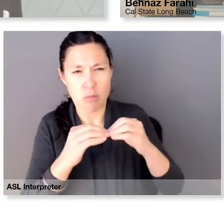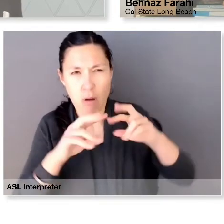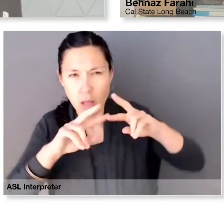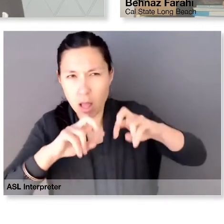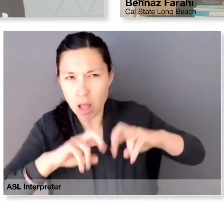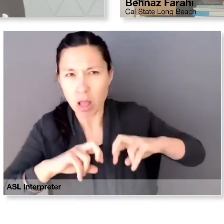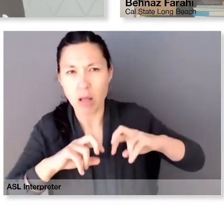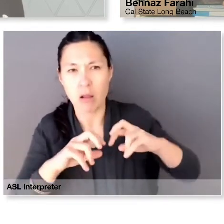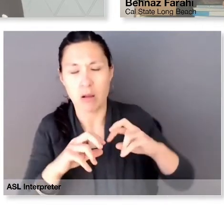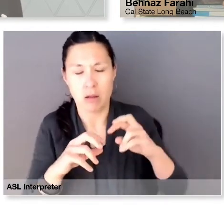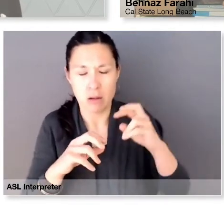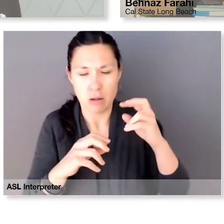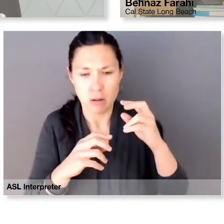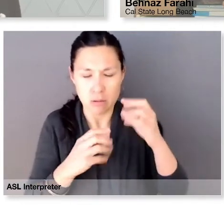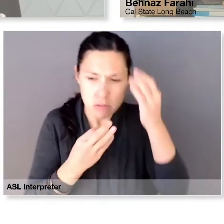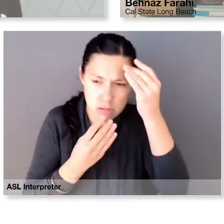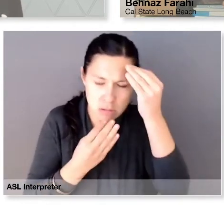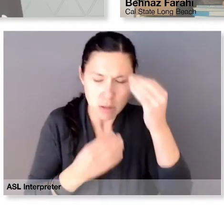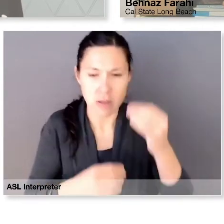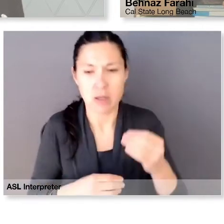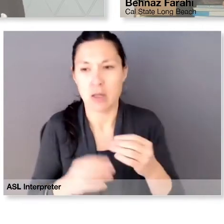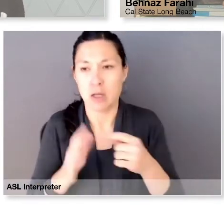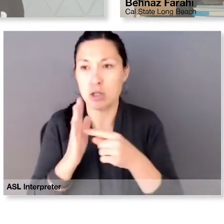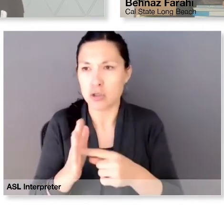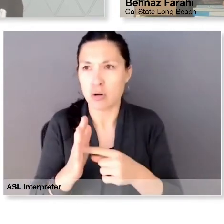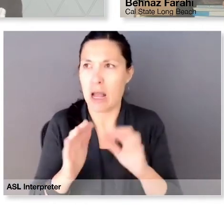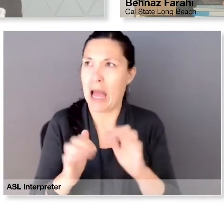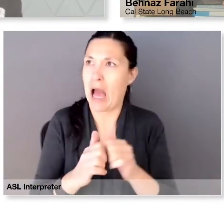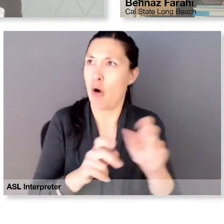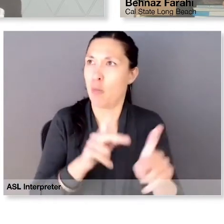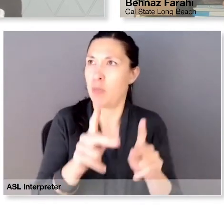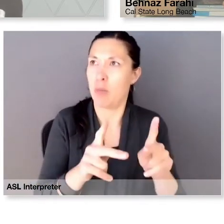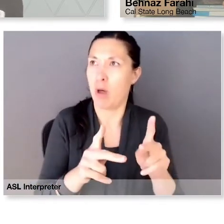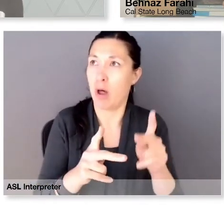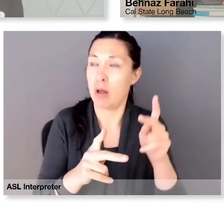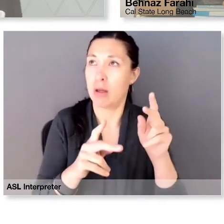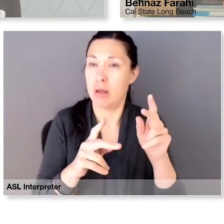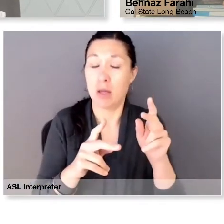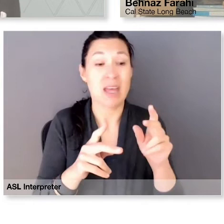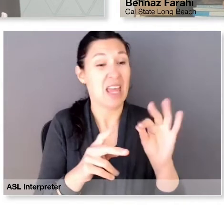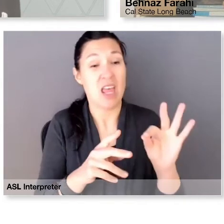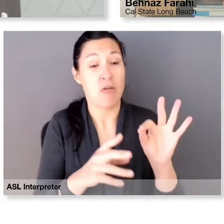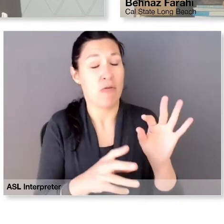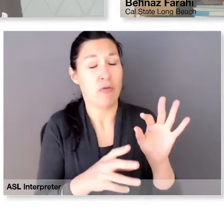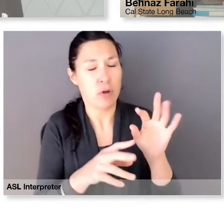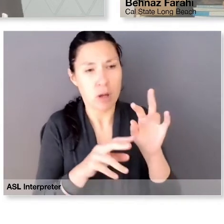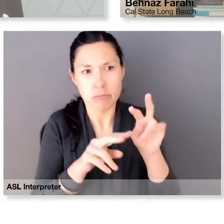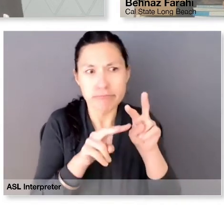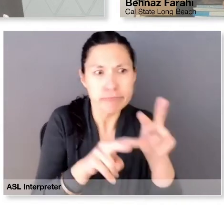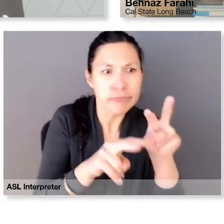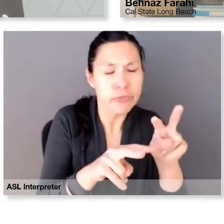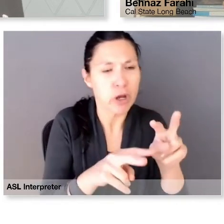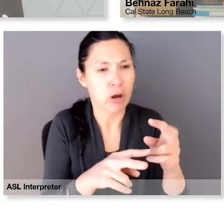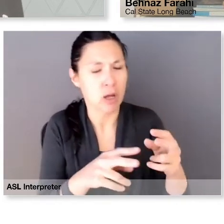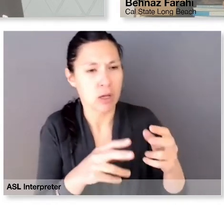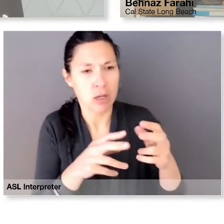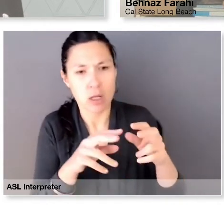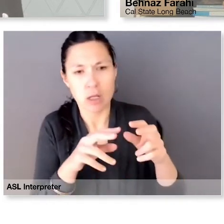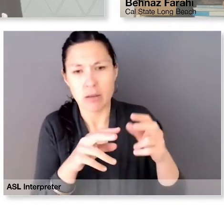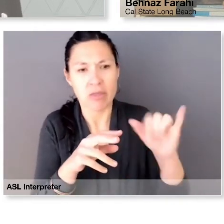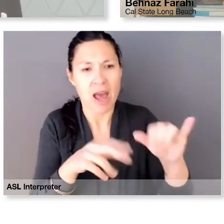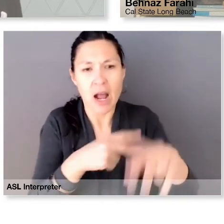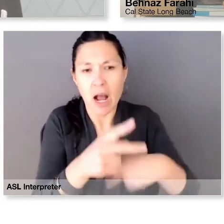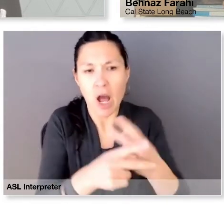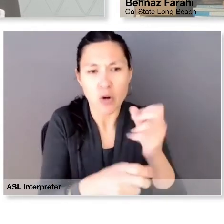can demonstrate that people think critically after engaging with this work, or is there something else that you're